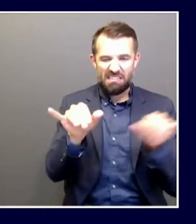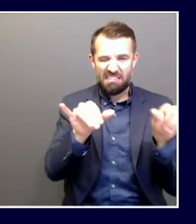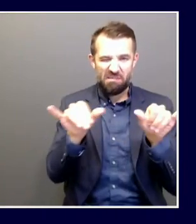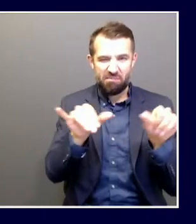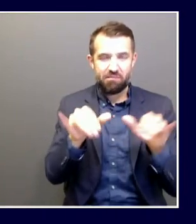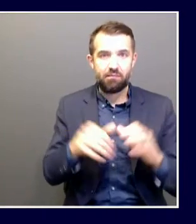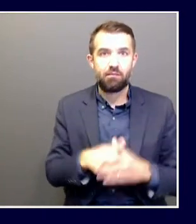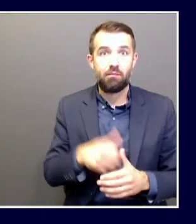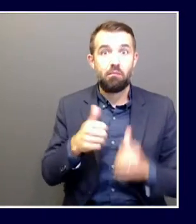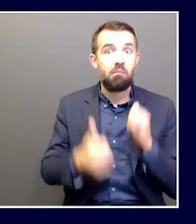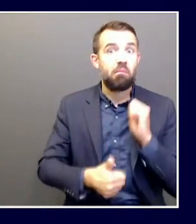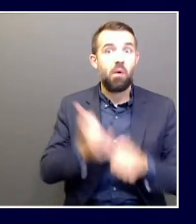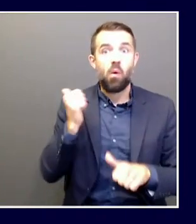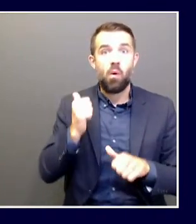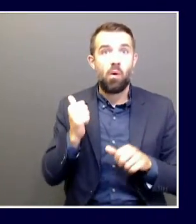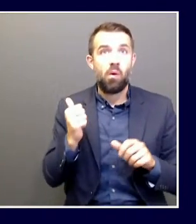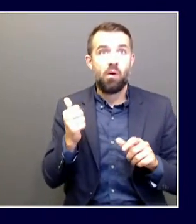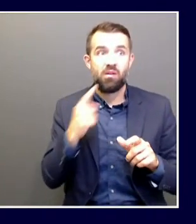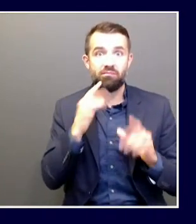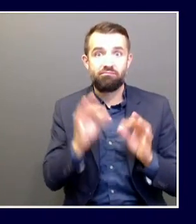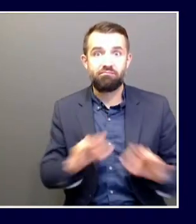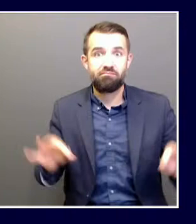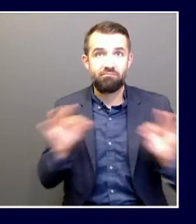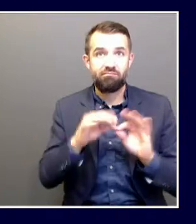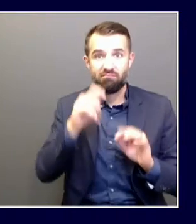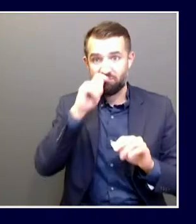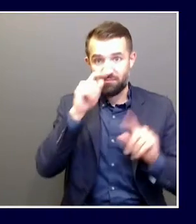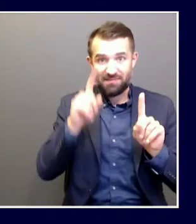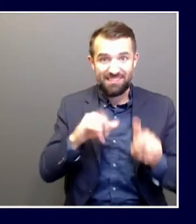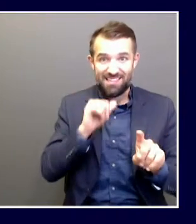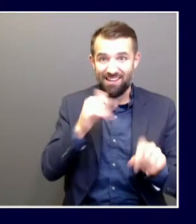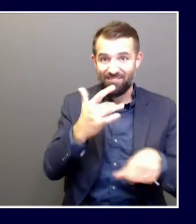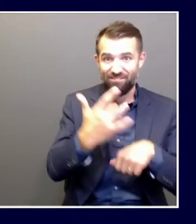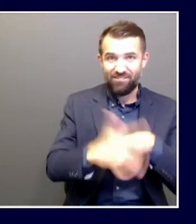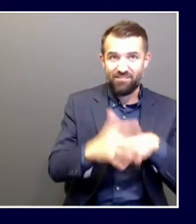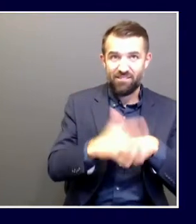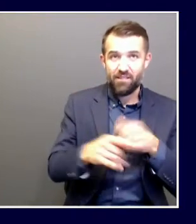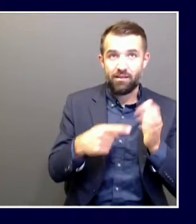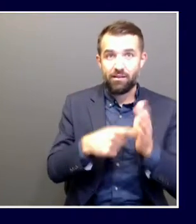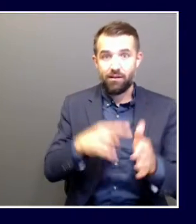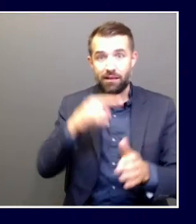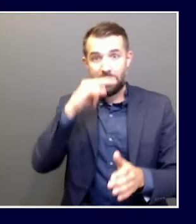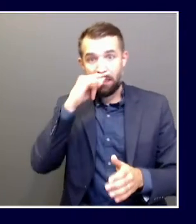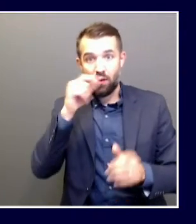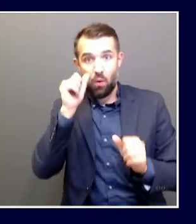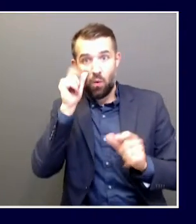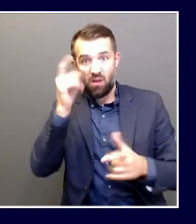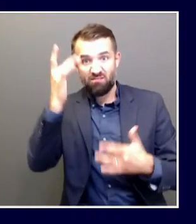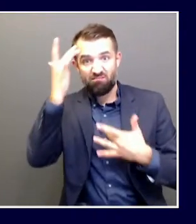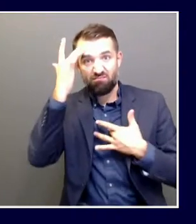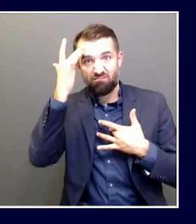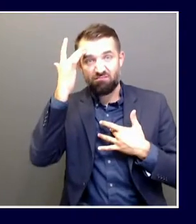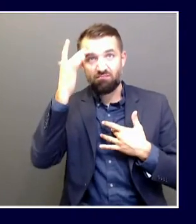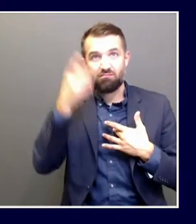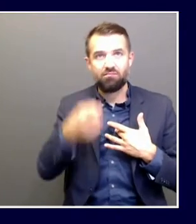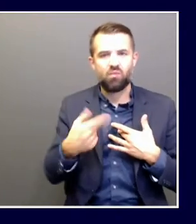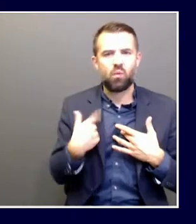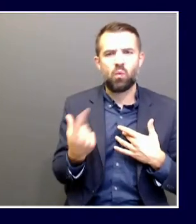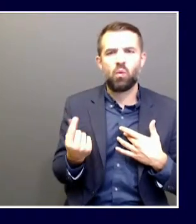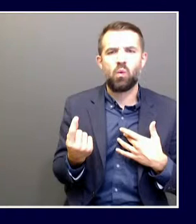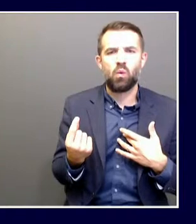if that's not immediately available, so if your child wakes up with symptoms, what would your advice be to parents who are obviously